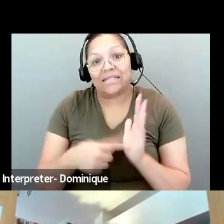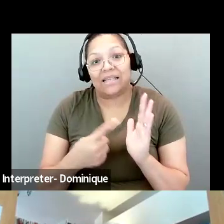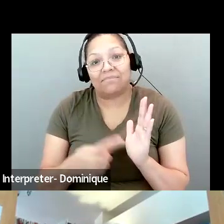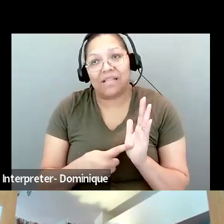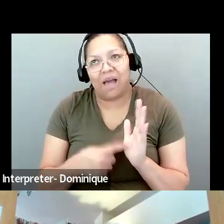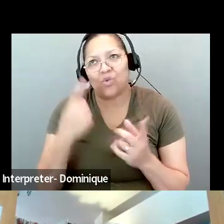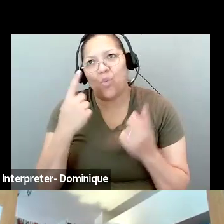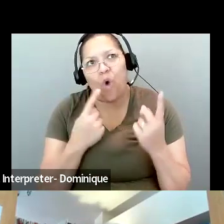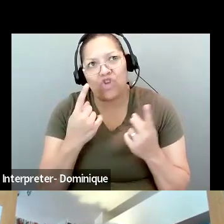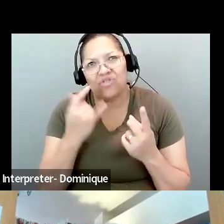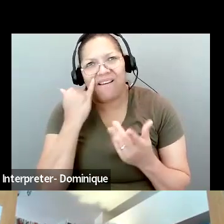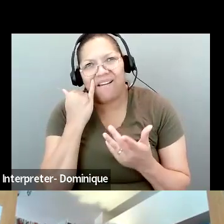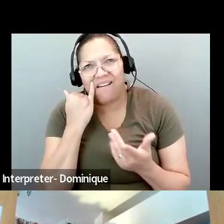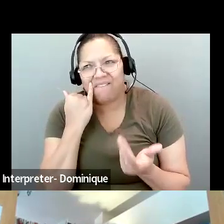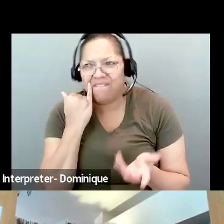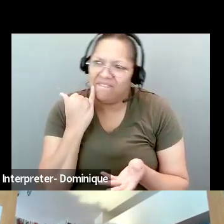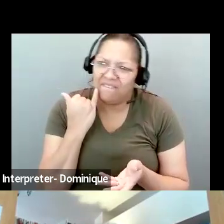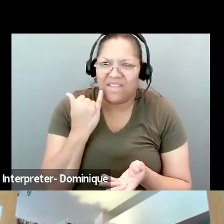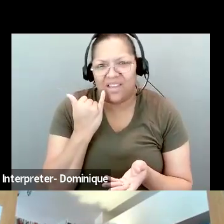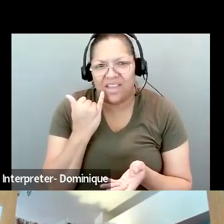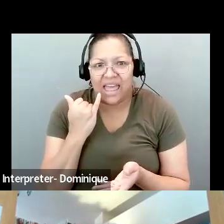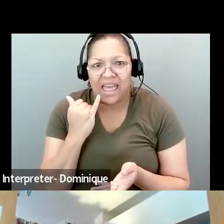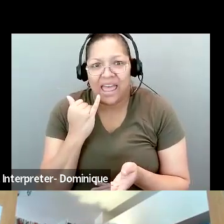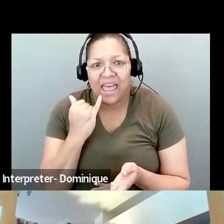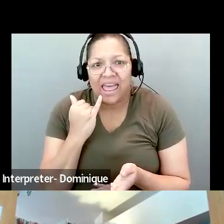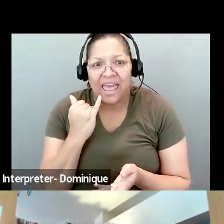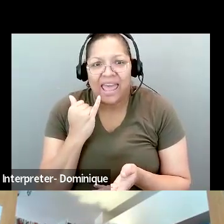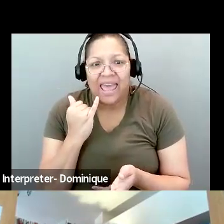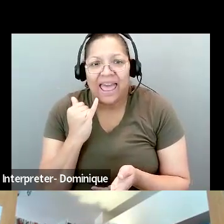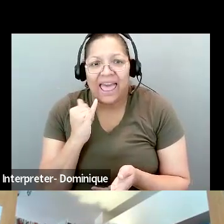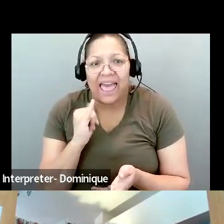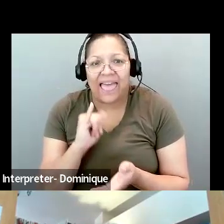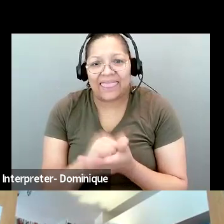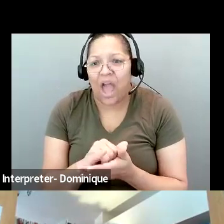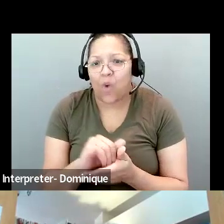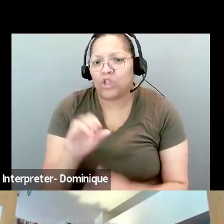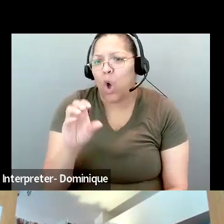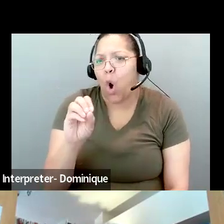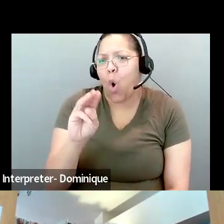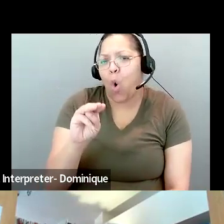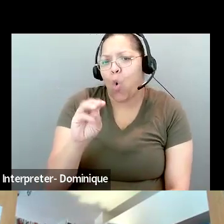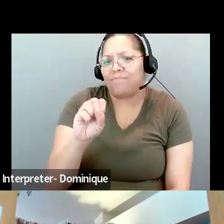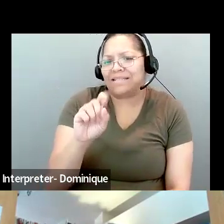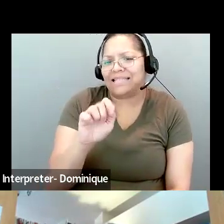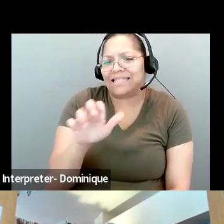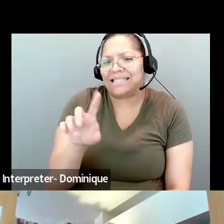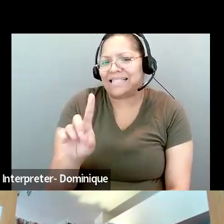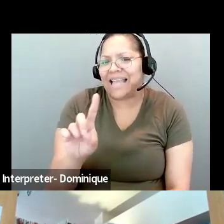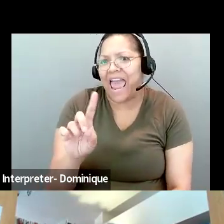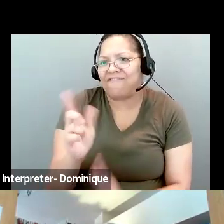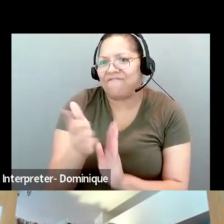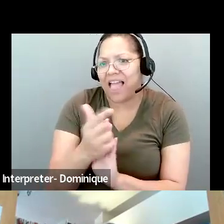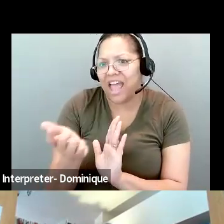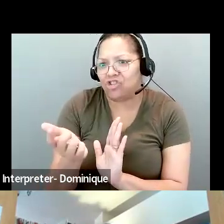wondering whether that's even goes into like an Olmstead violation, when you end up getting into a lot of